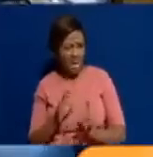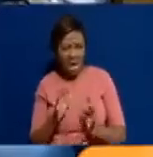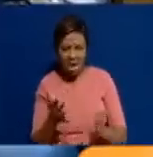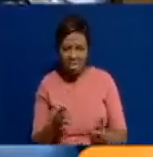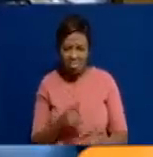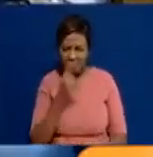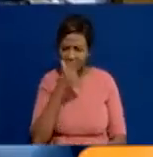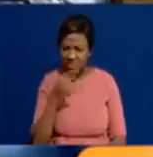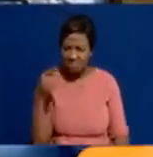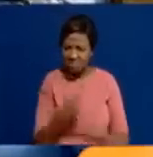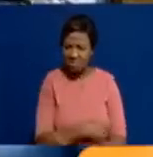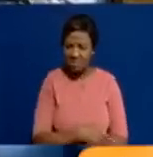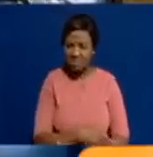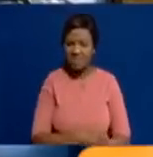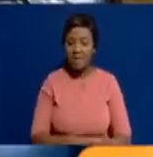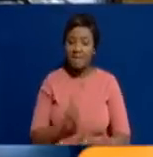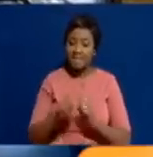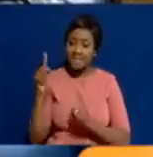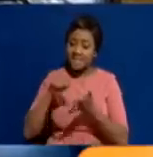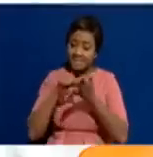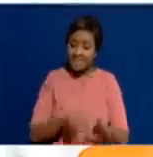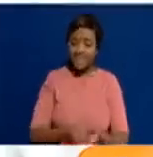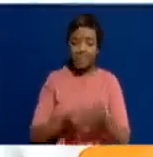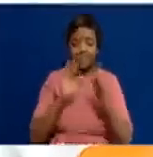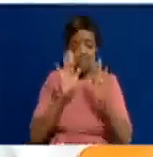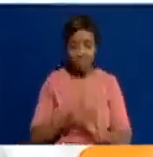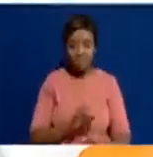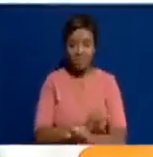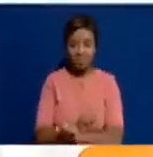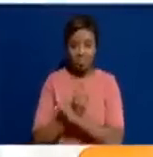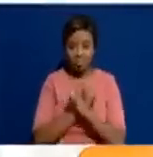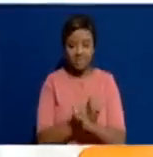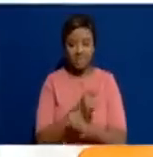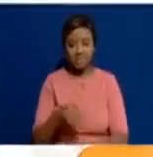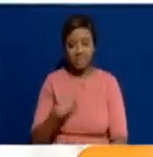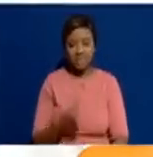As we close, Ruele stresses that prevention is better than cure.